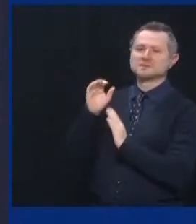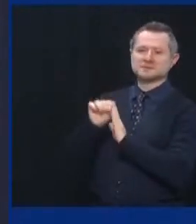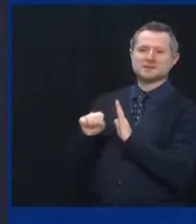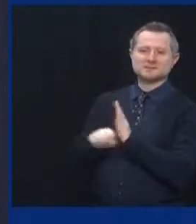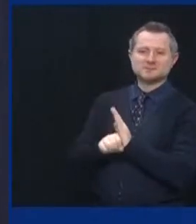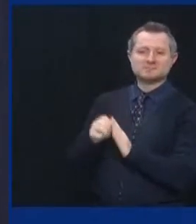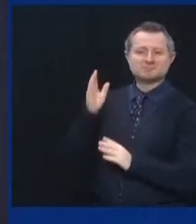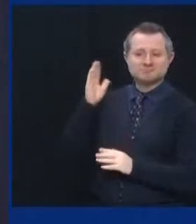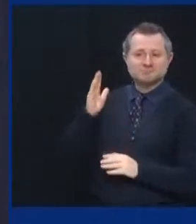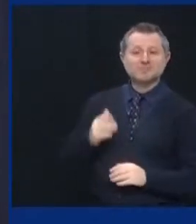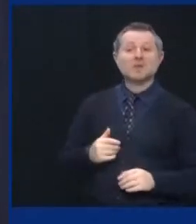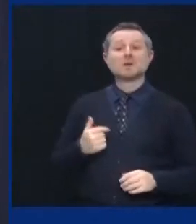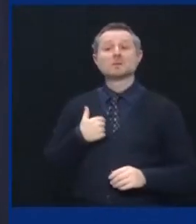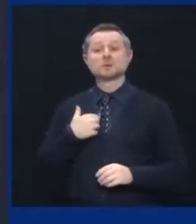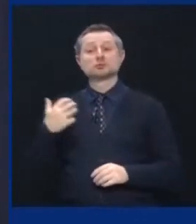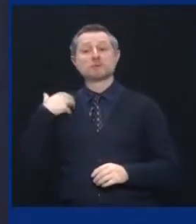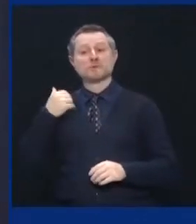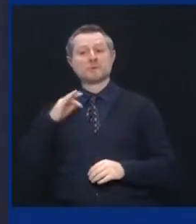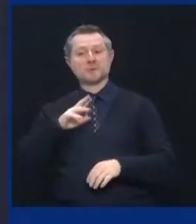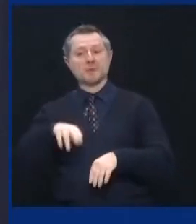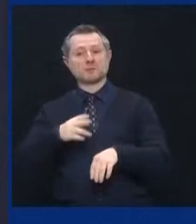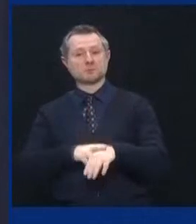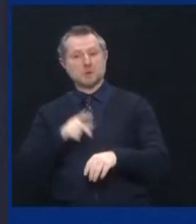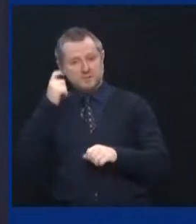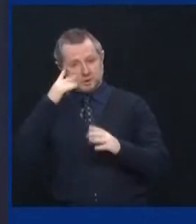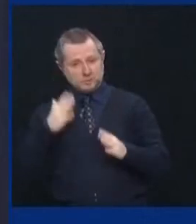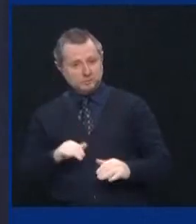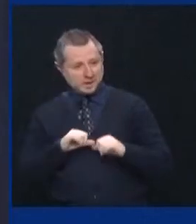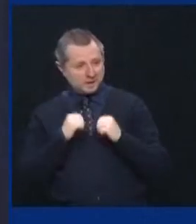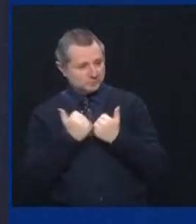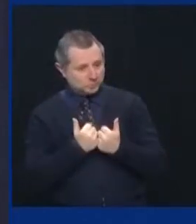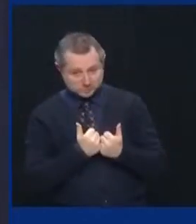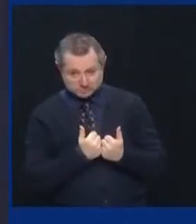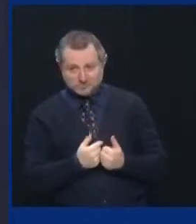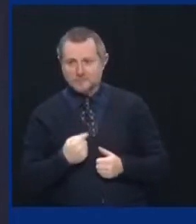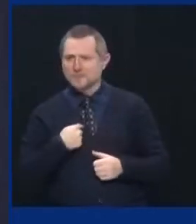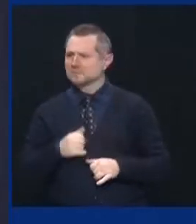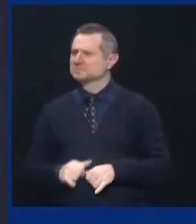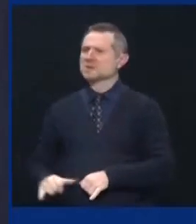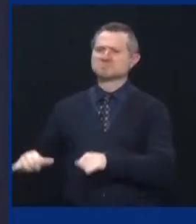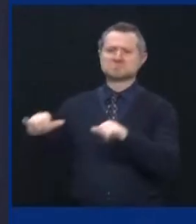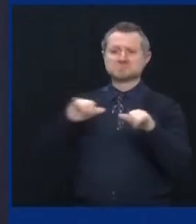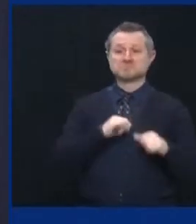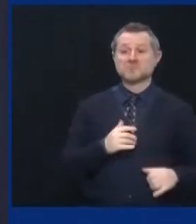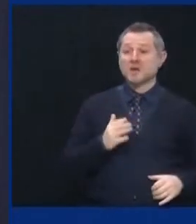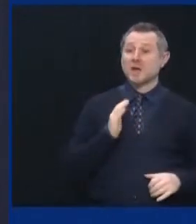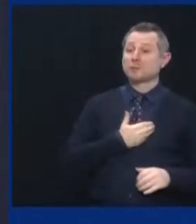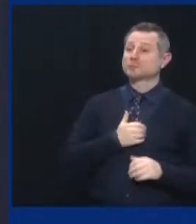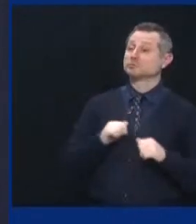talking to governors all around the country. The challenge is going to be,